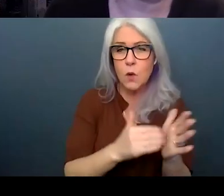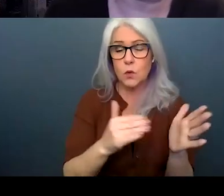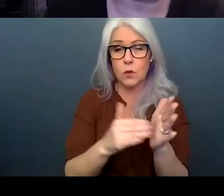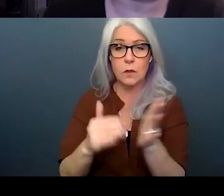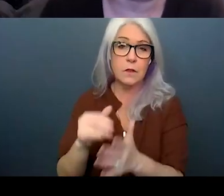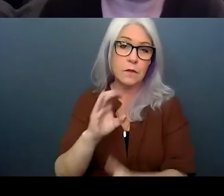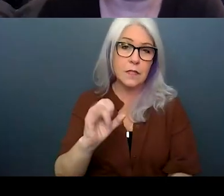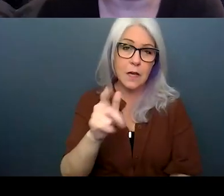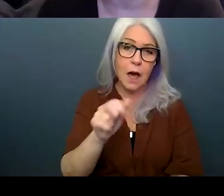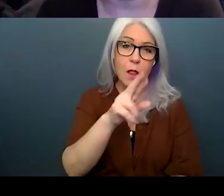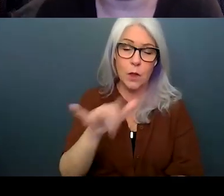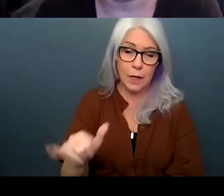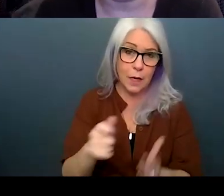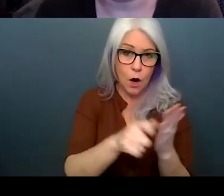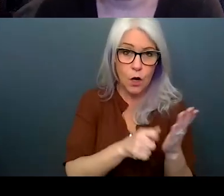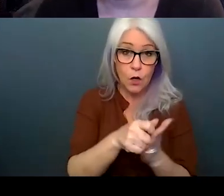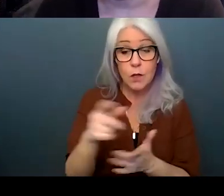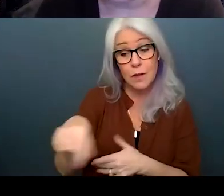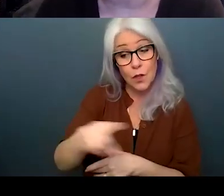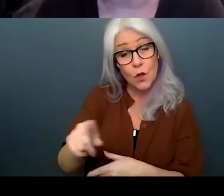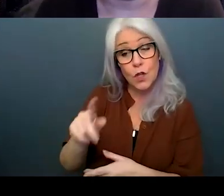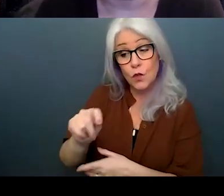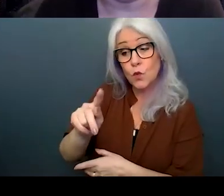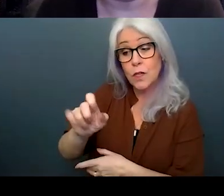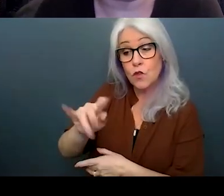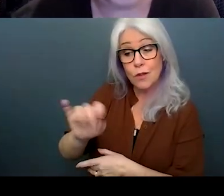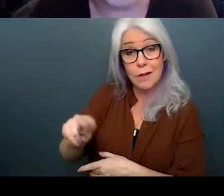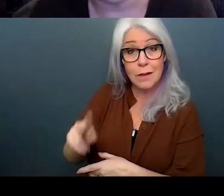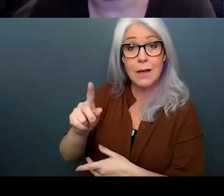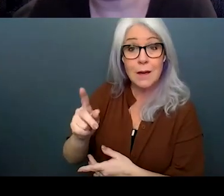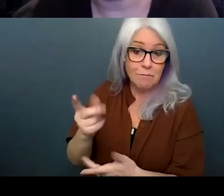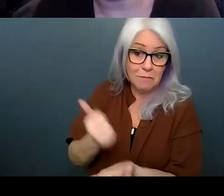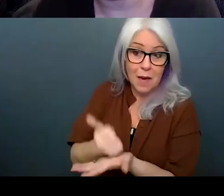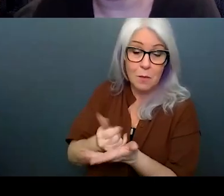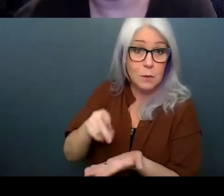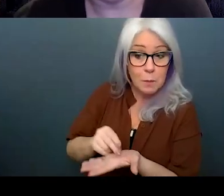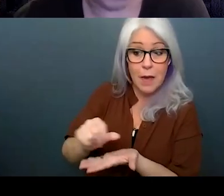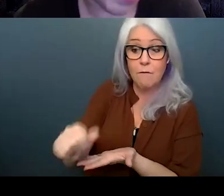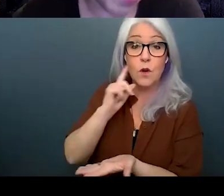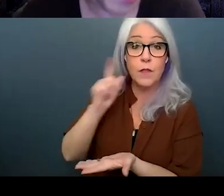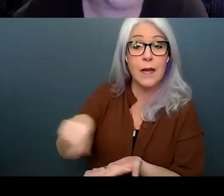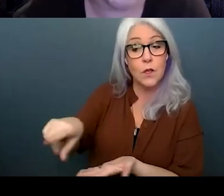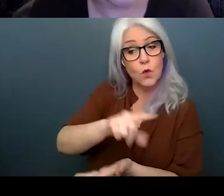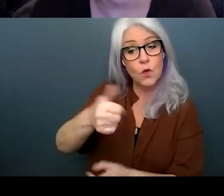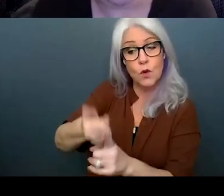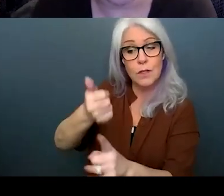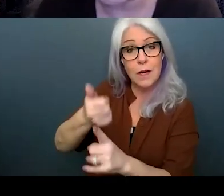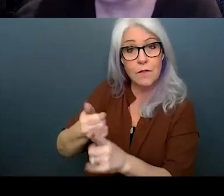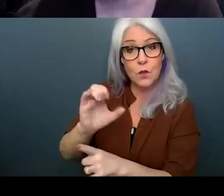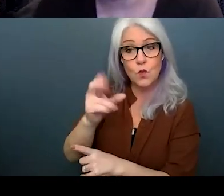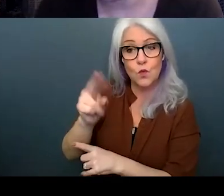important benefit that your tuition helps pay for. As a CUNY student, you can access these journals, and I hope you will access